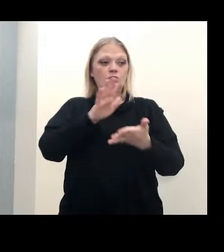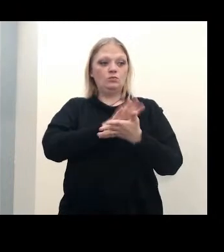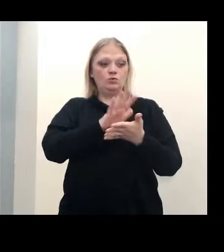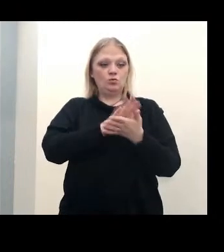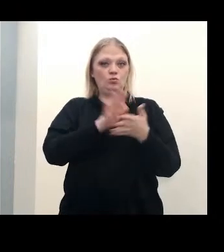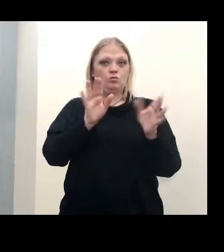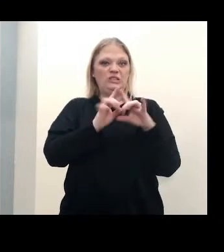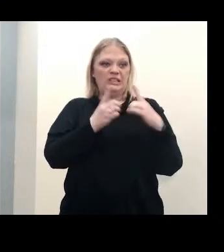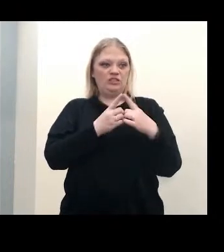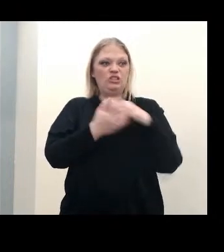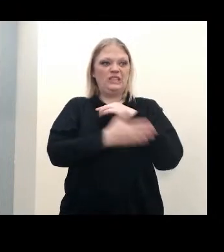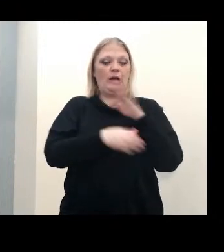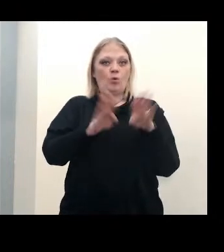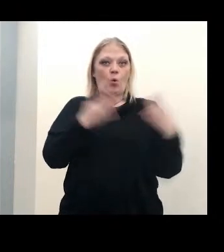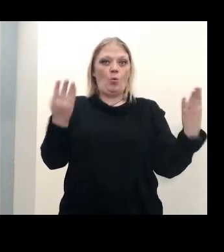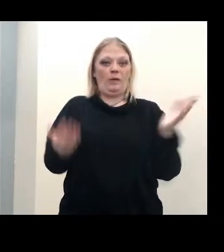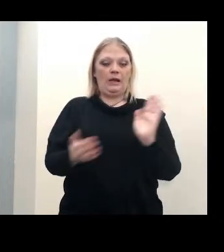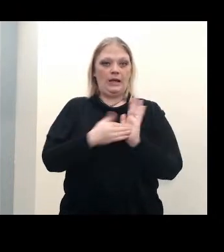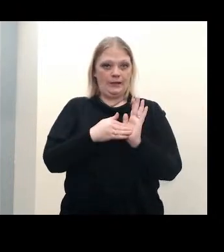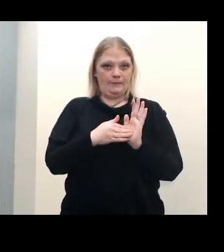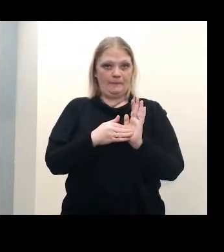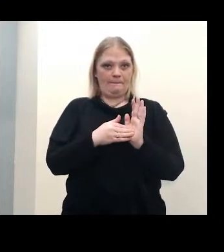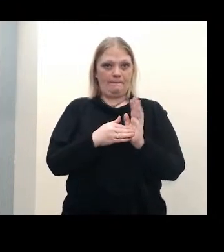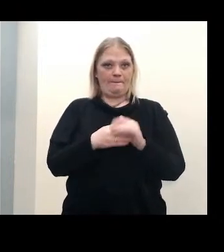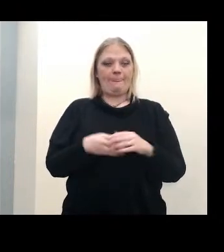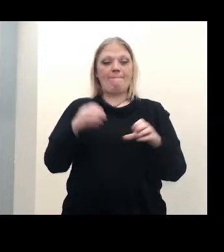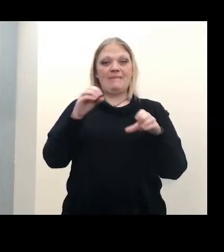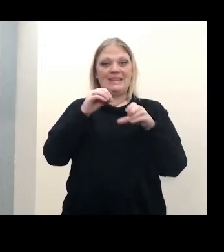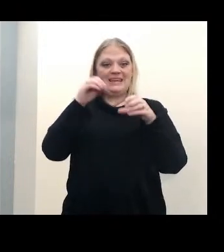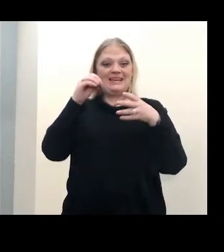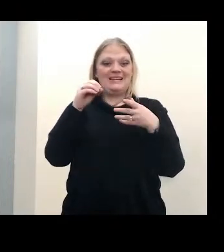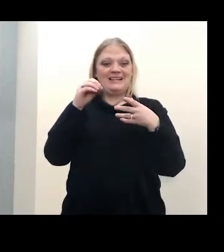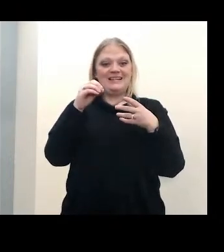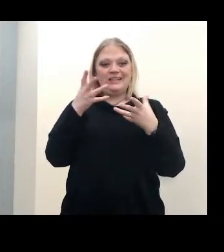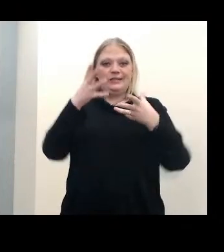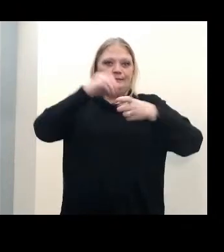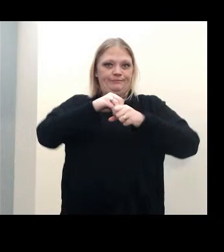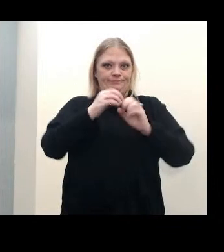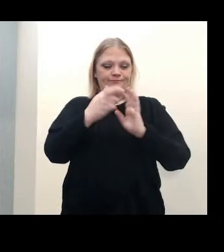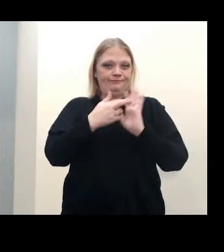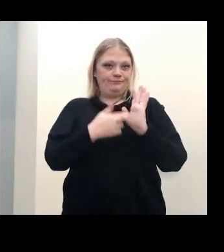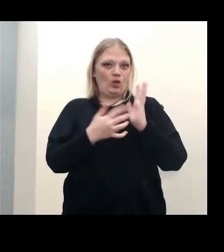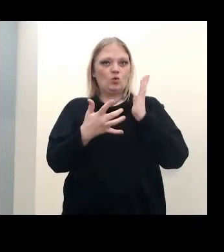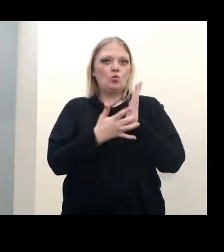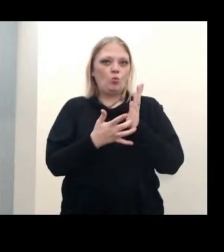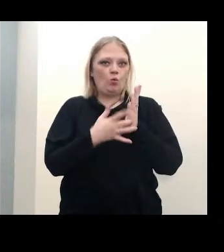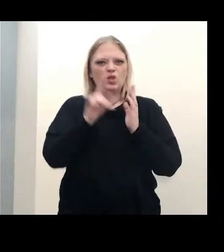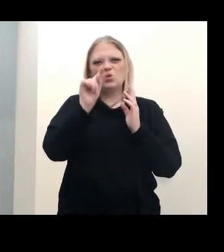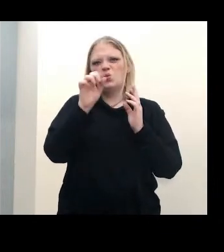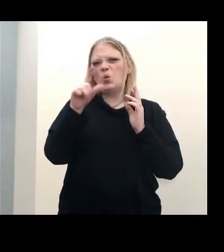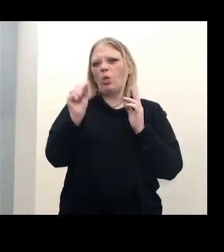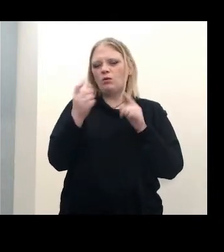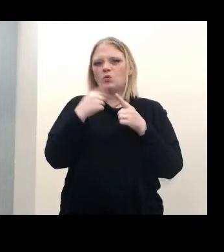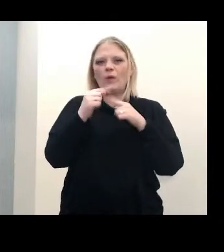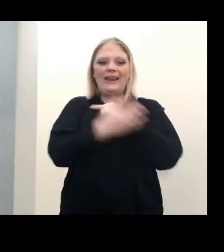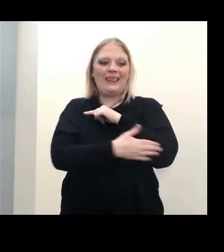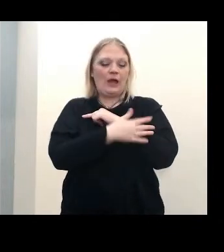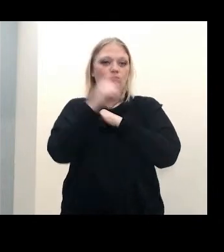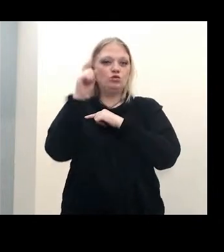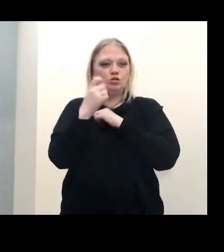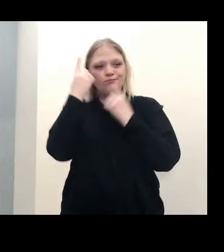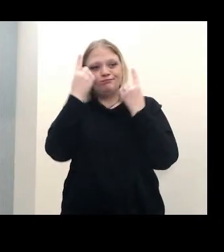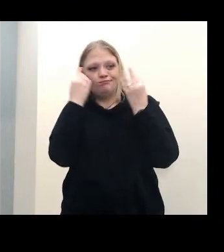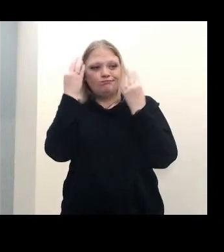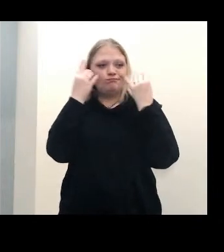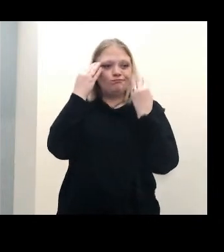again. So in that guidelines, there were some tools looking at when counties should consider reopening